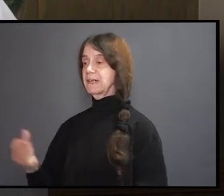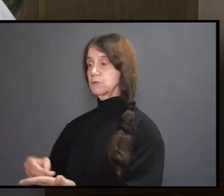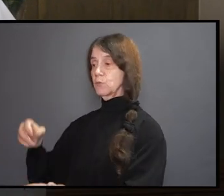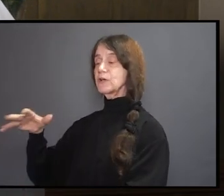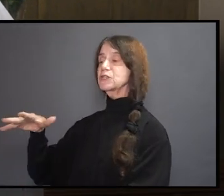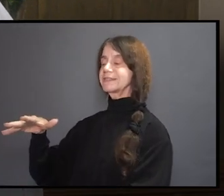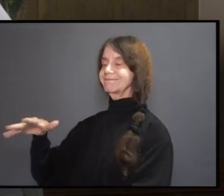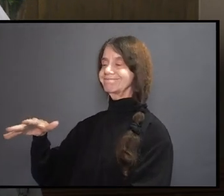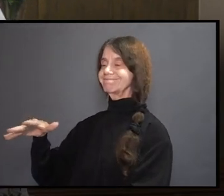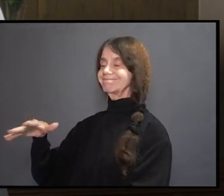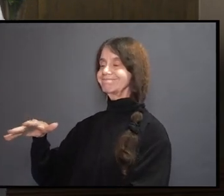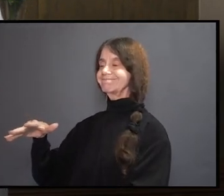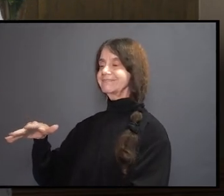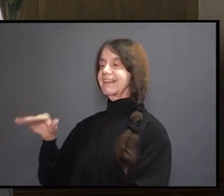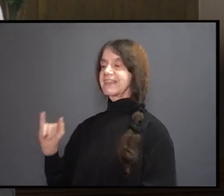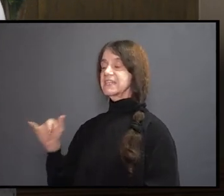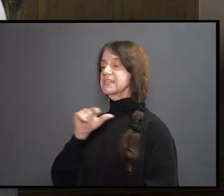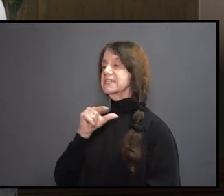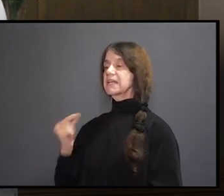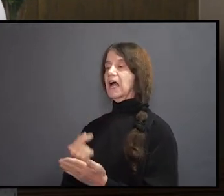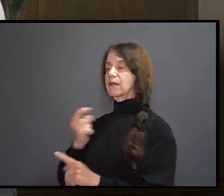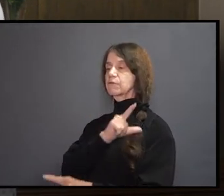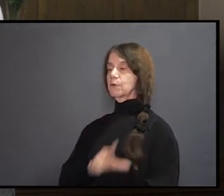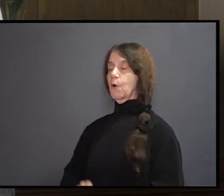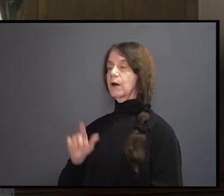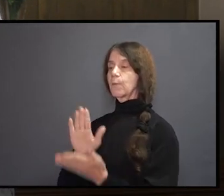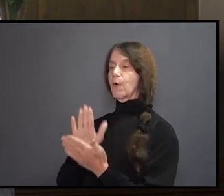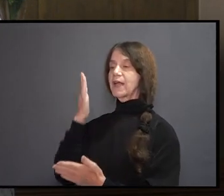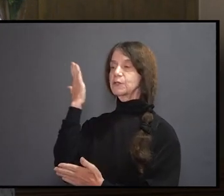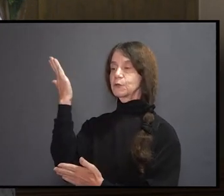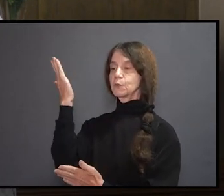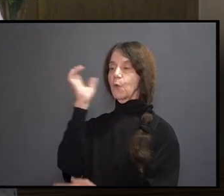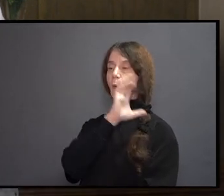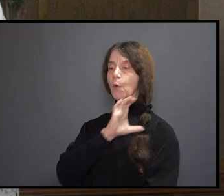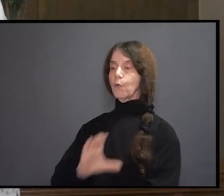of the Lord. Praise to you, O Christ.